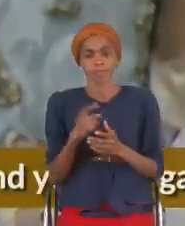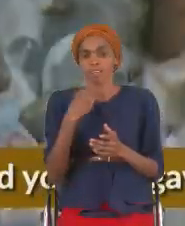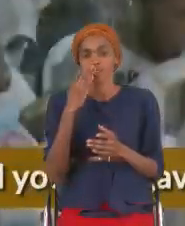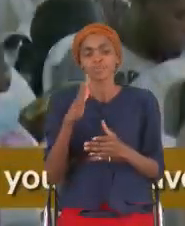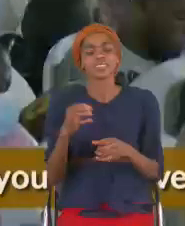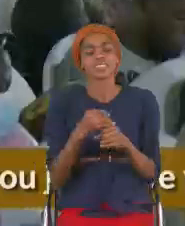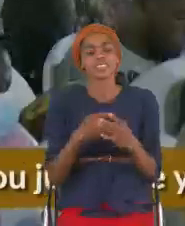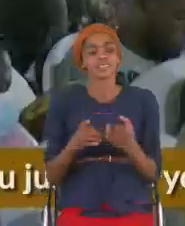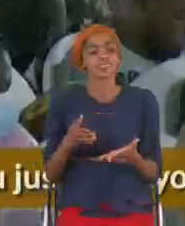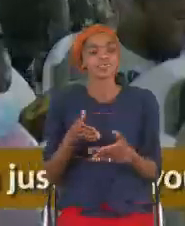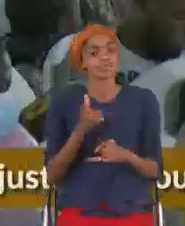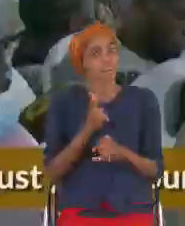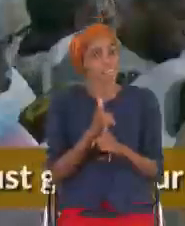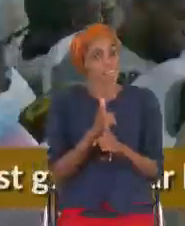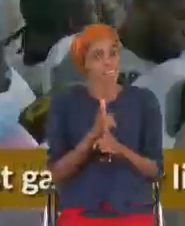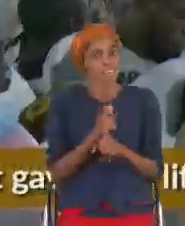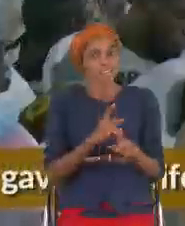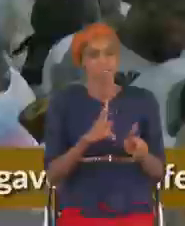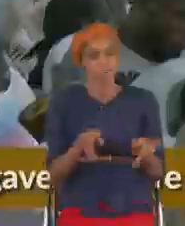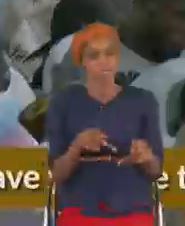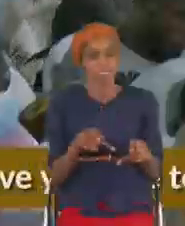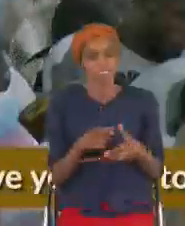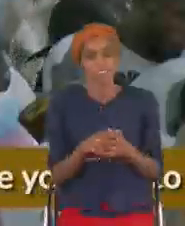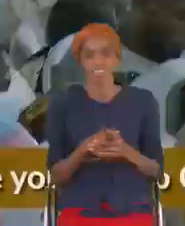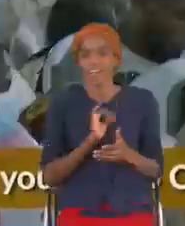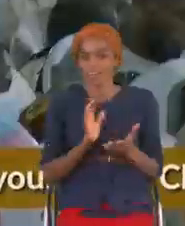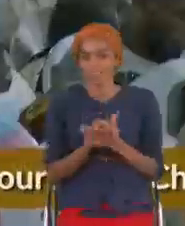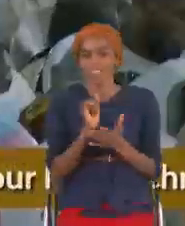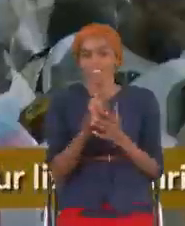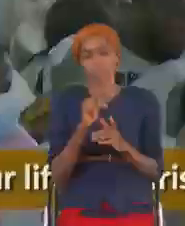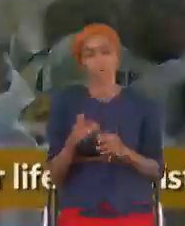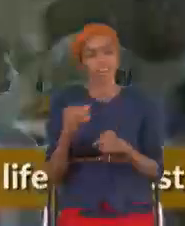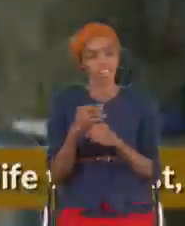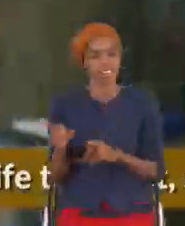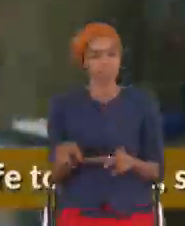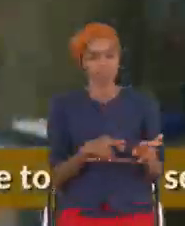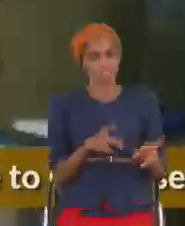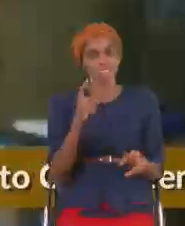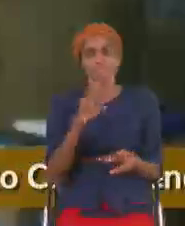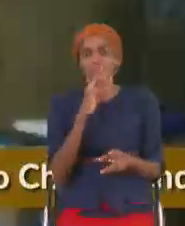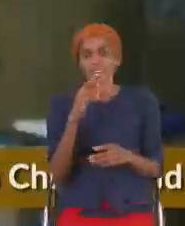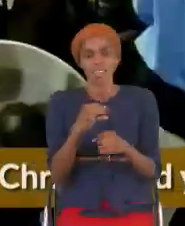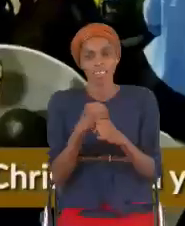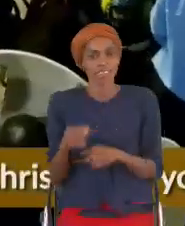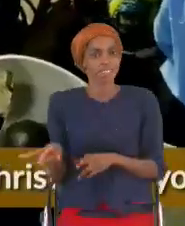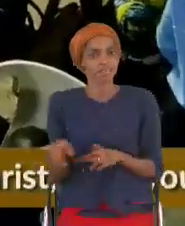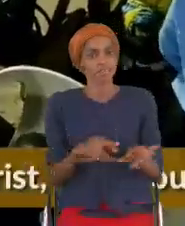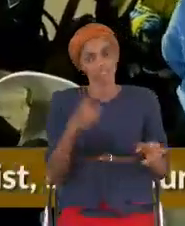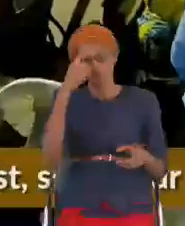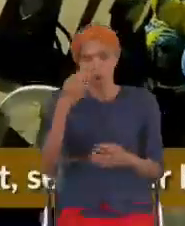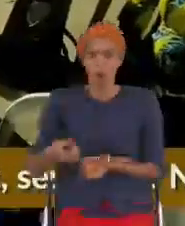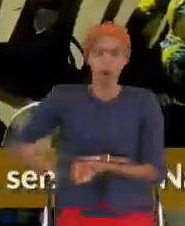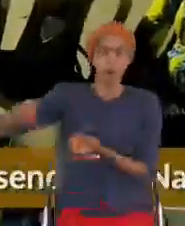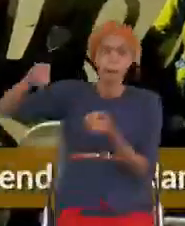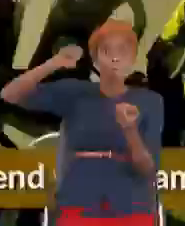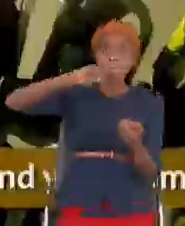right place. I believe you are getting ready. You are getting ready for outpouring.